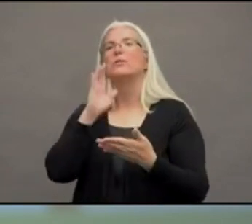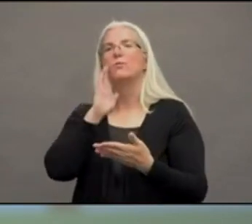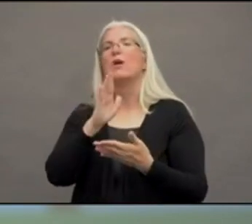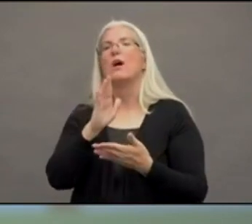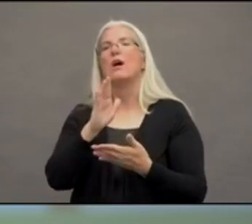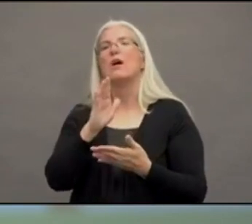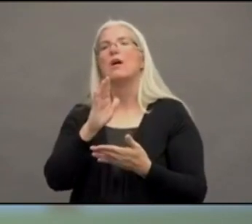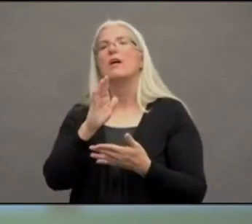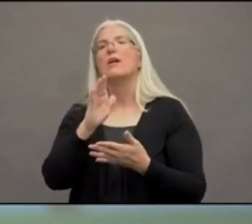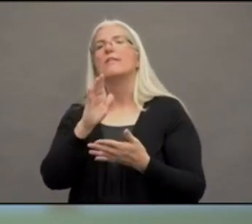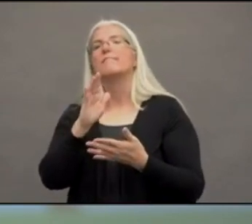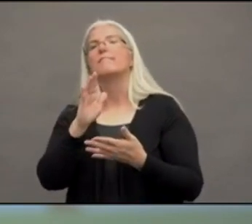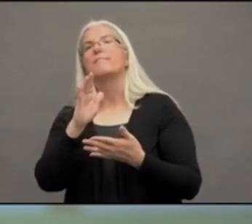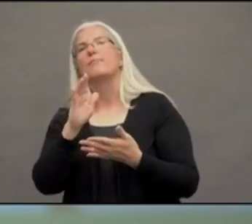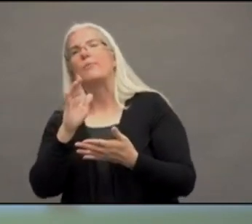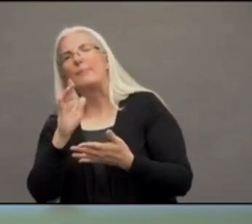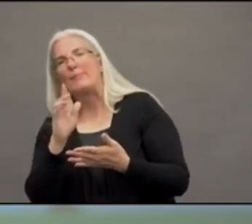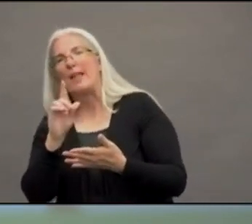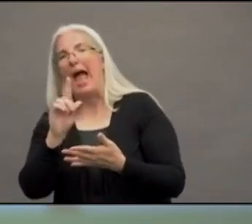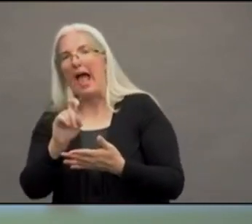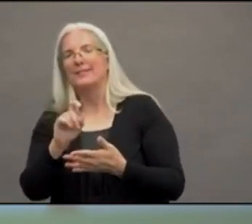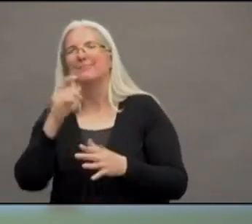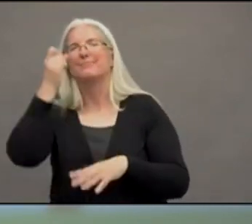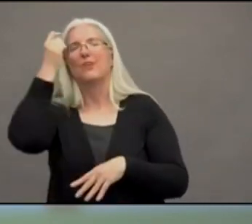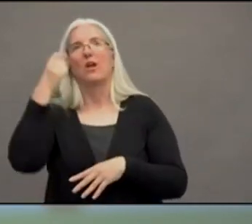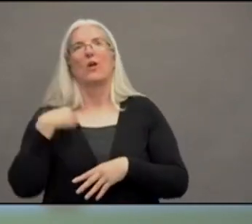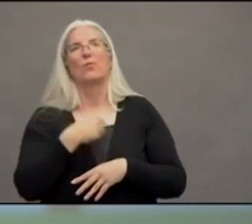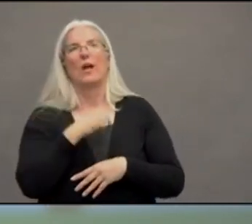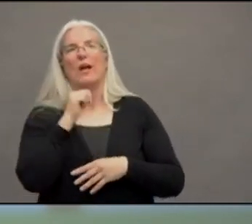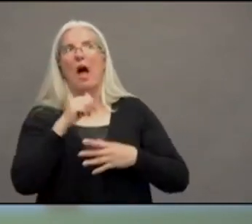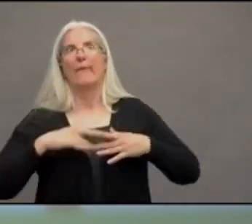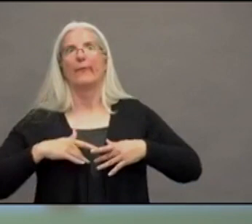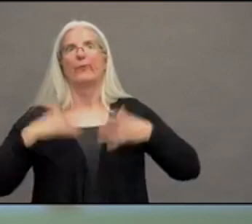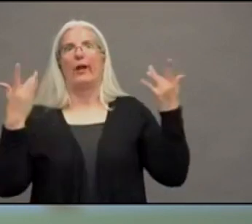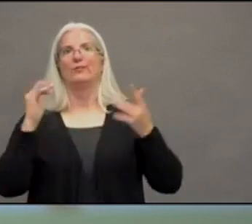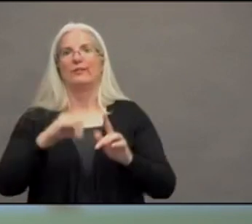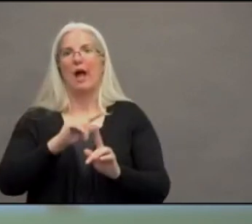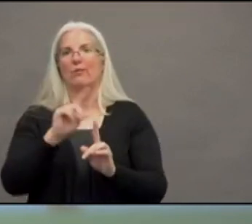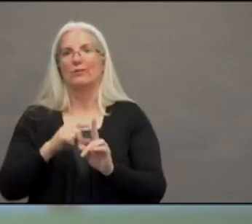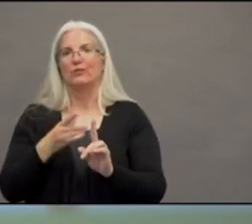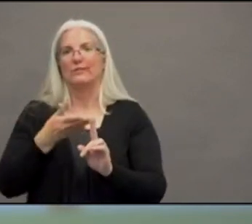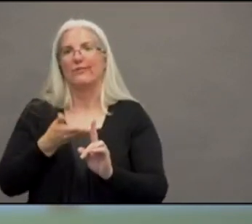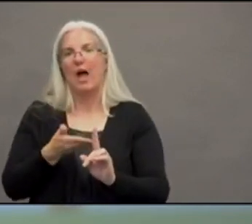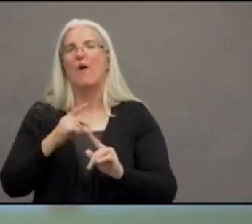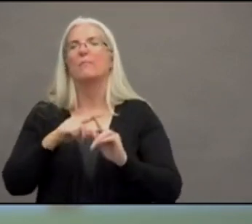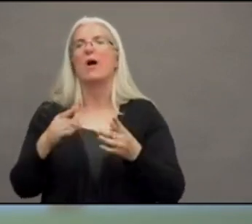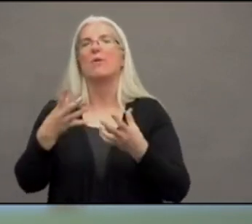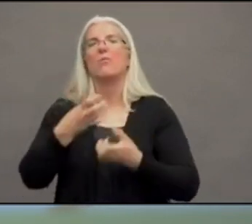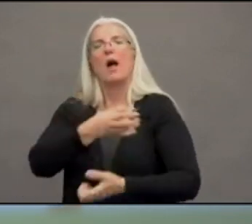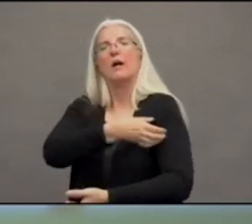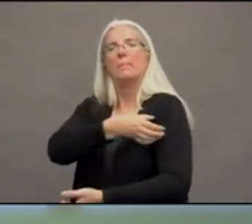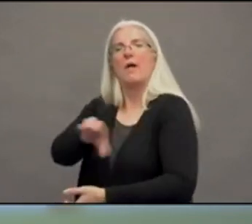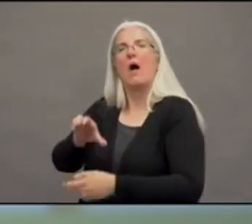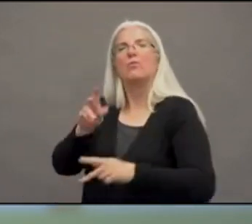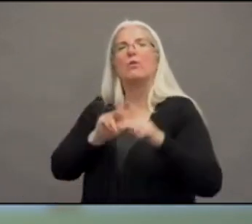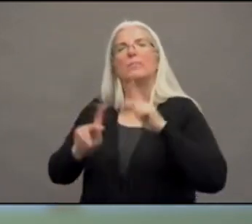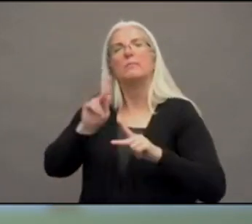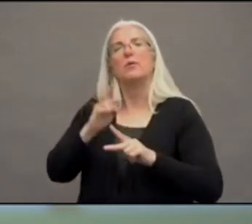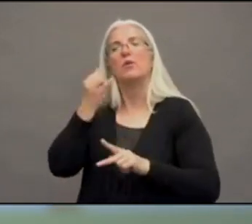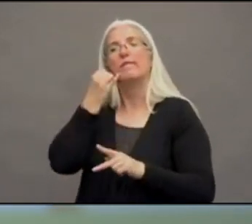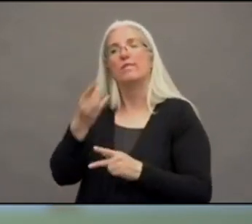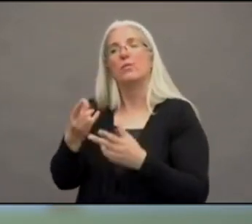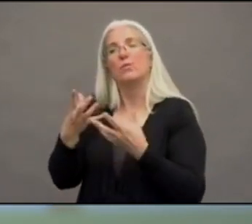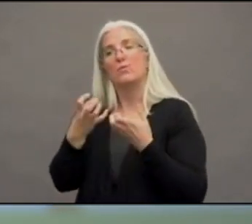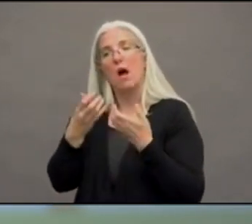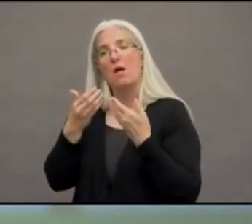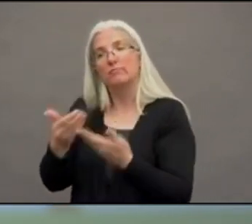really excited by that, but we really want to empower people to complete the form as their individual,